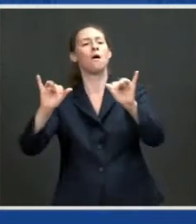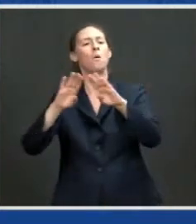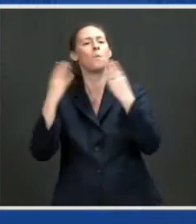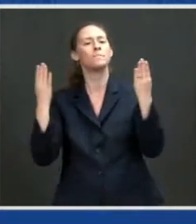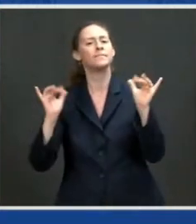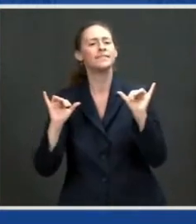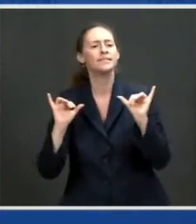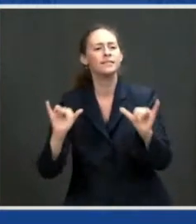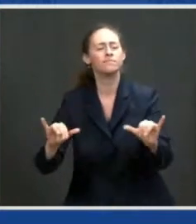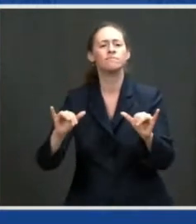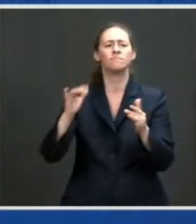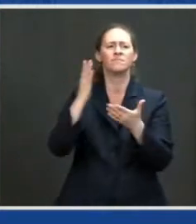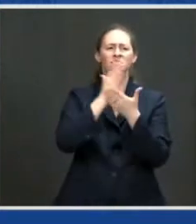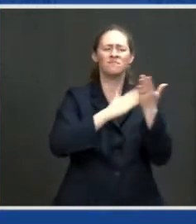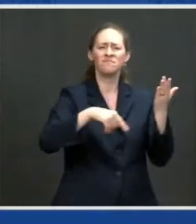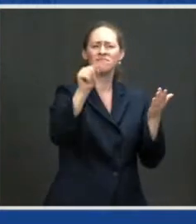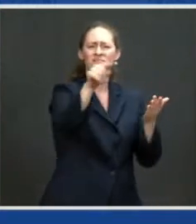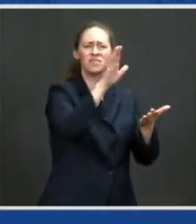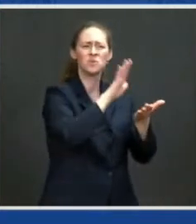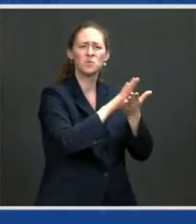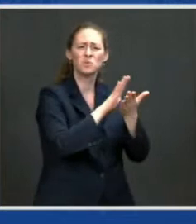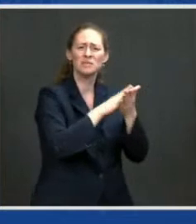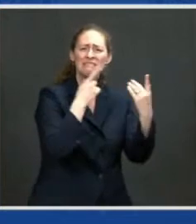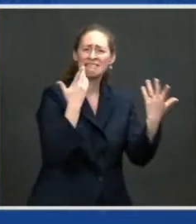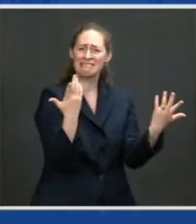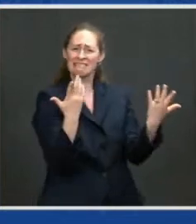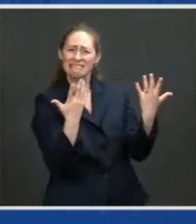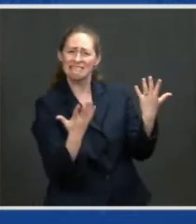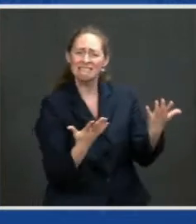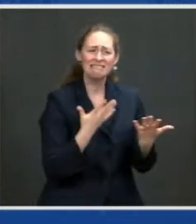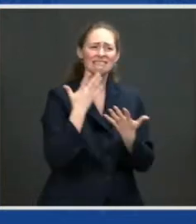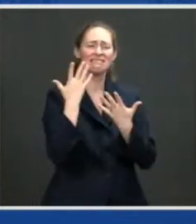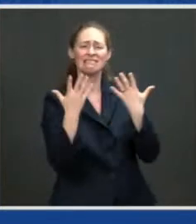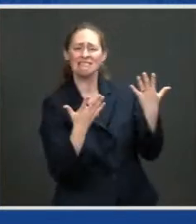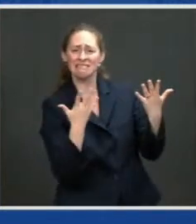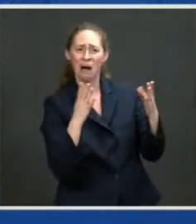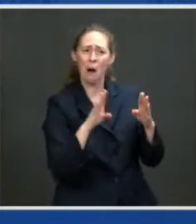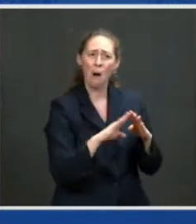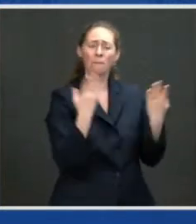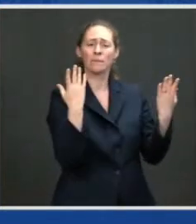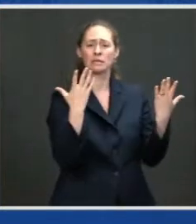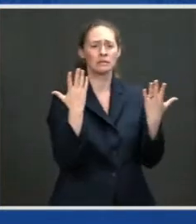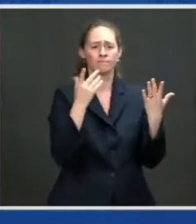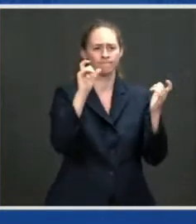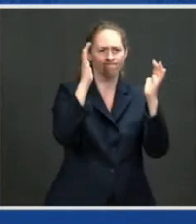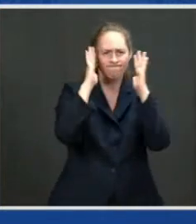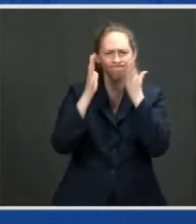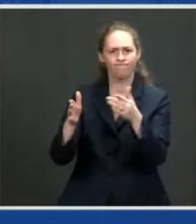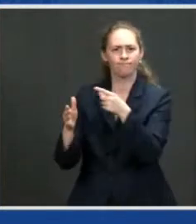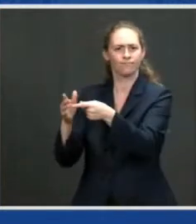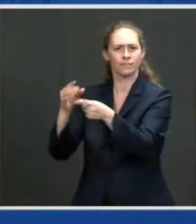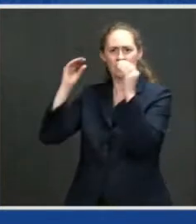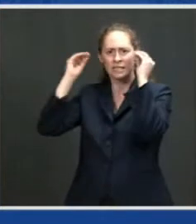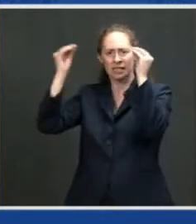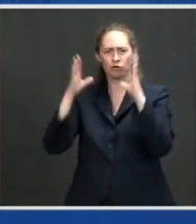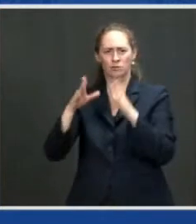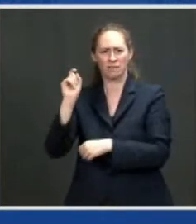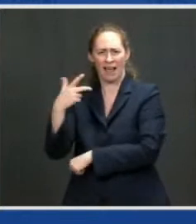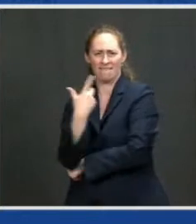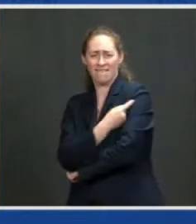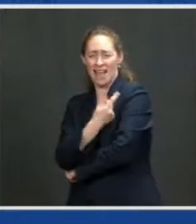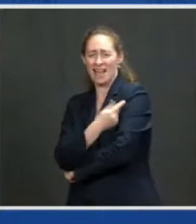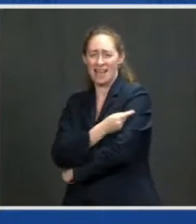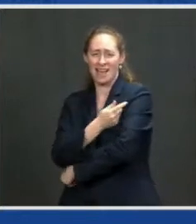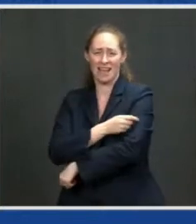to reopen. So we made targeting teachers to get the vaccine as a priority. We delivered